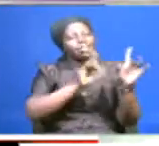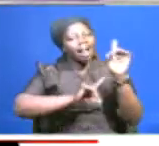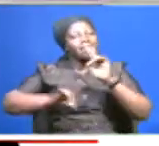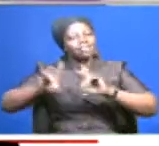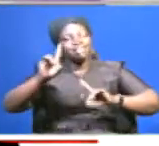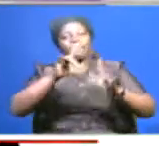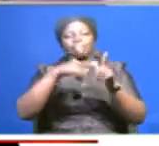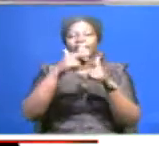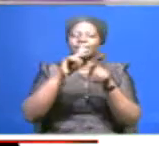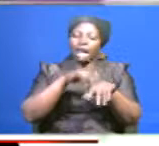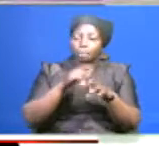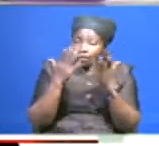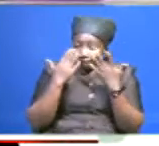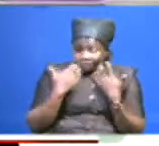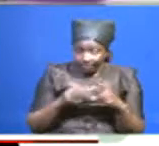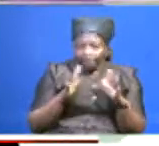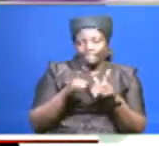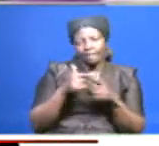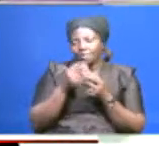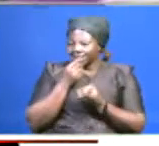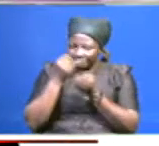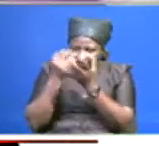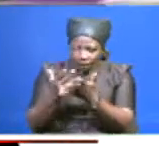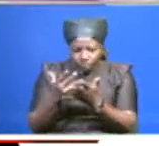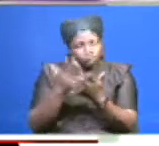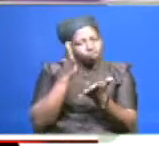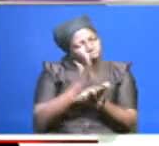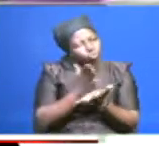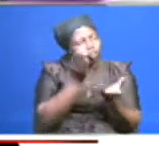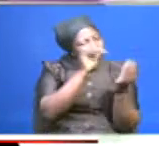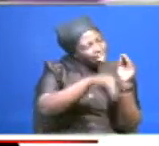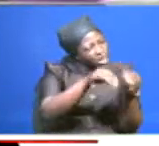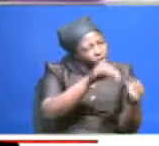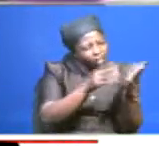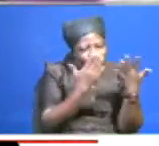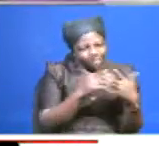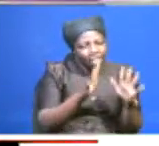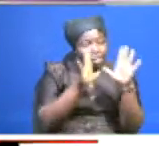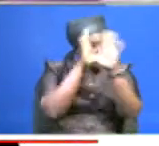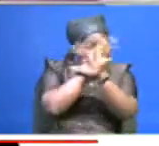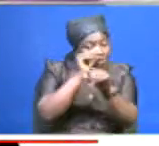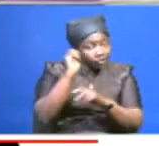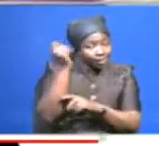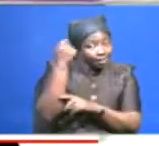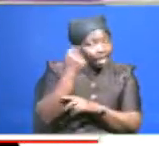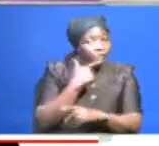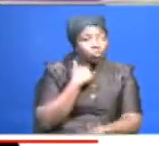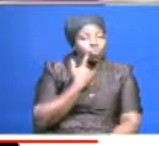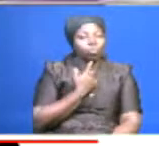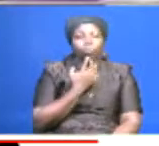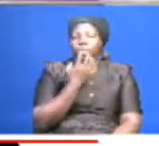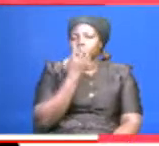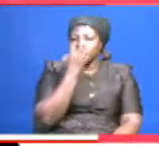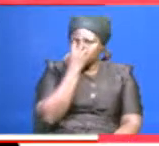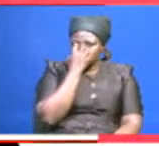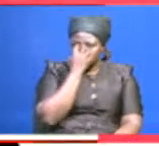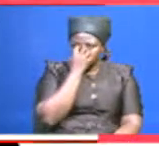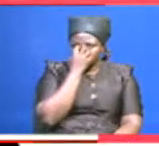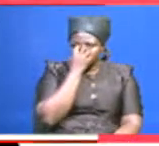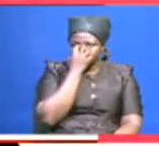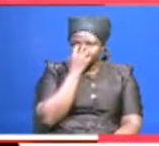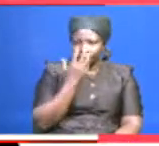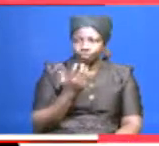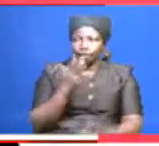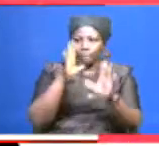uambie maneno ya kwamba uchaguzi uliisha na rais wa Kenya ni William Samoe.